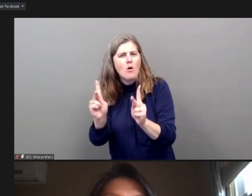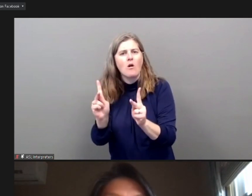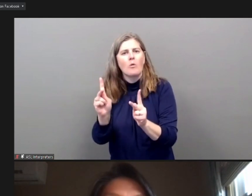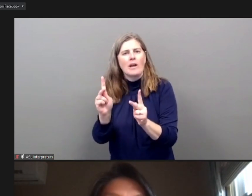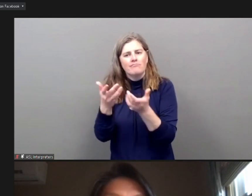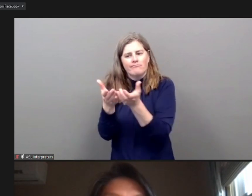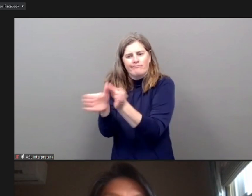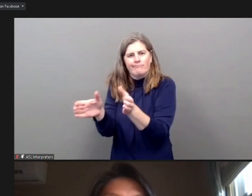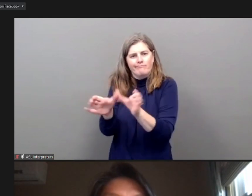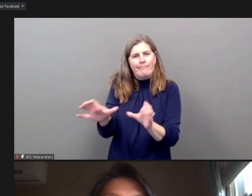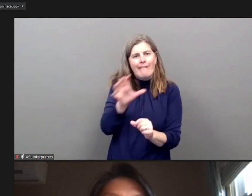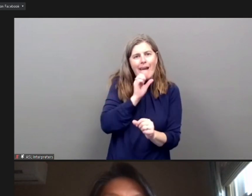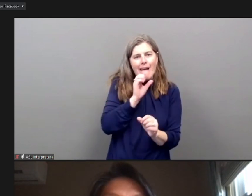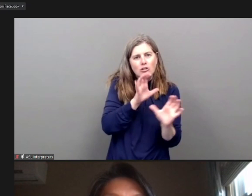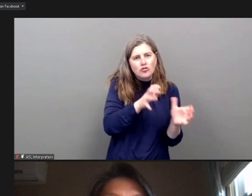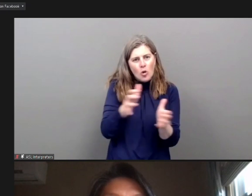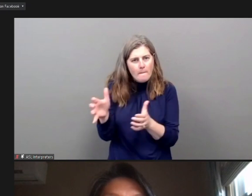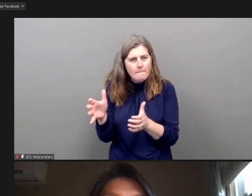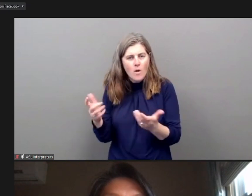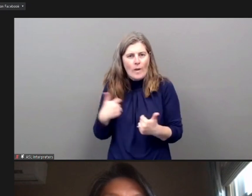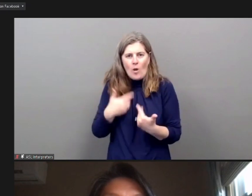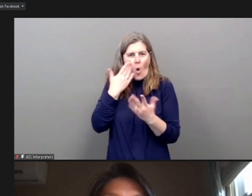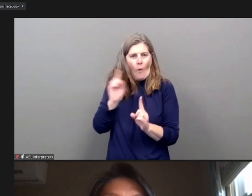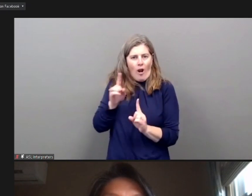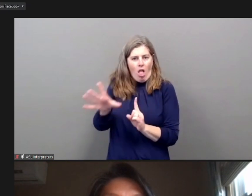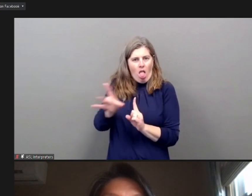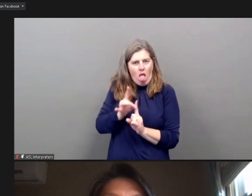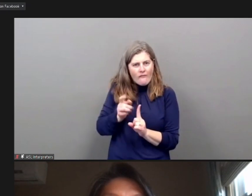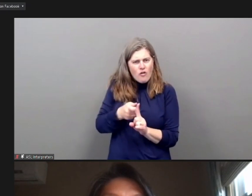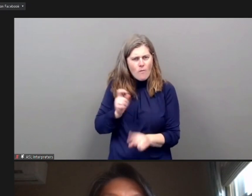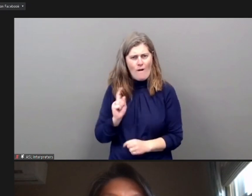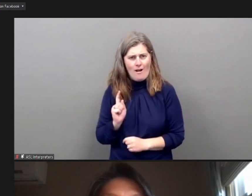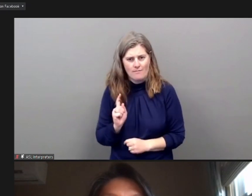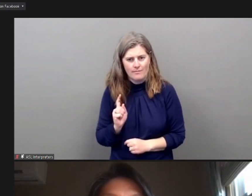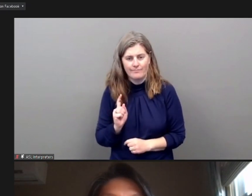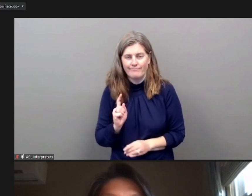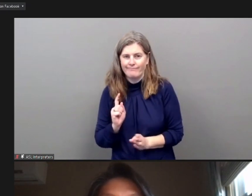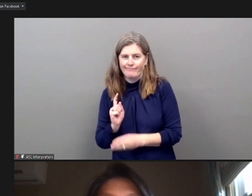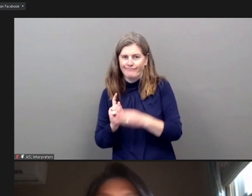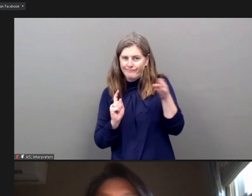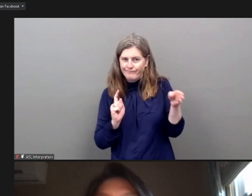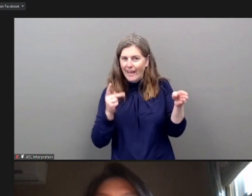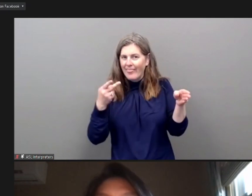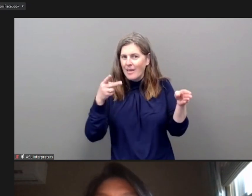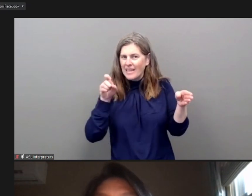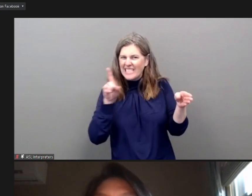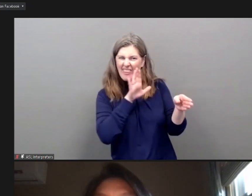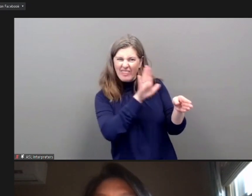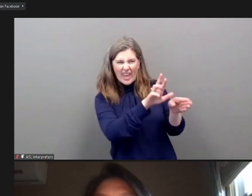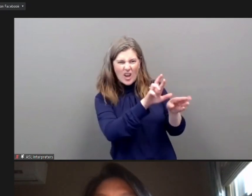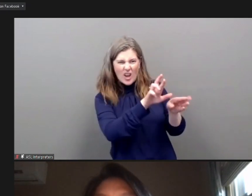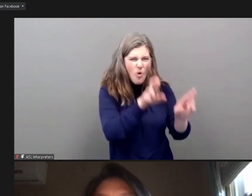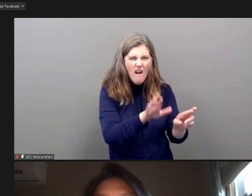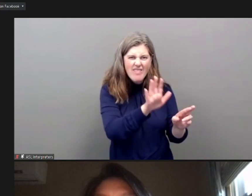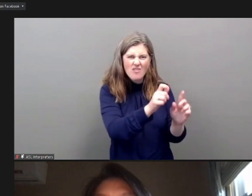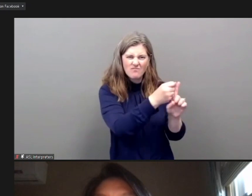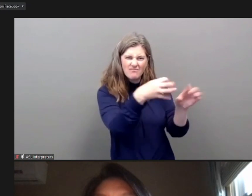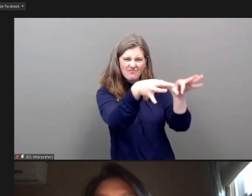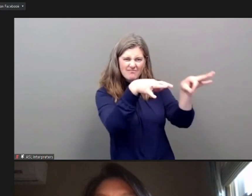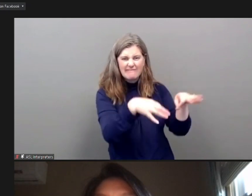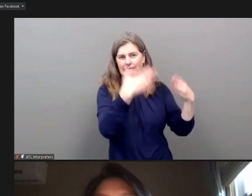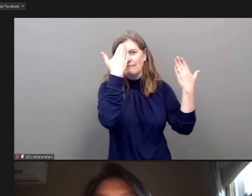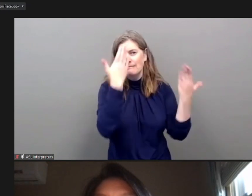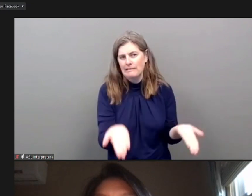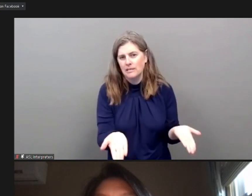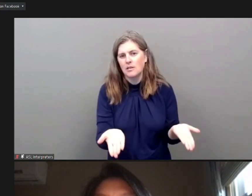group accordingly. I cannot speak in detail on the PED data, but I can tell you we